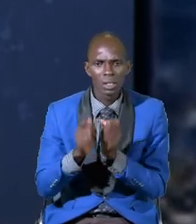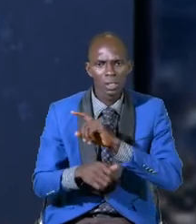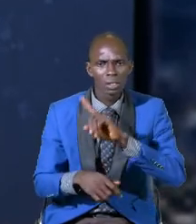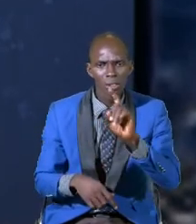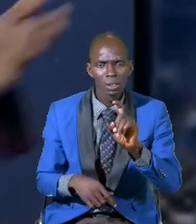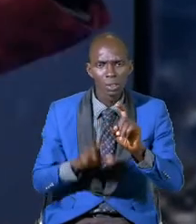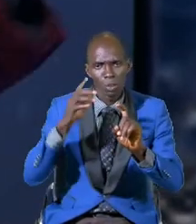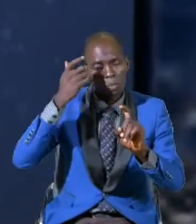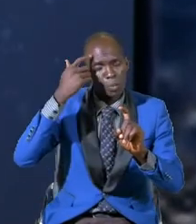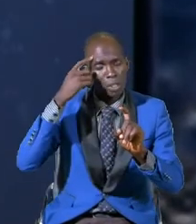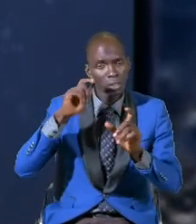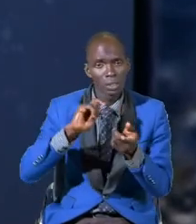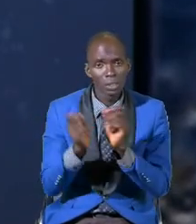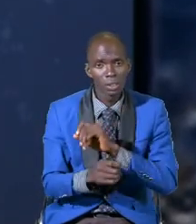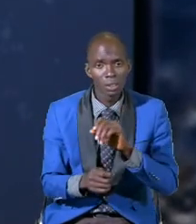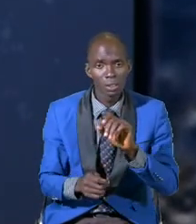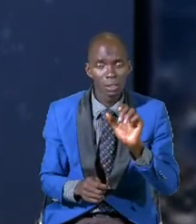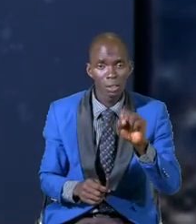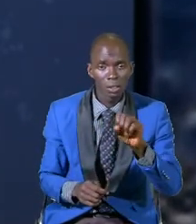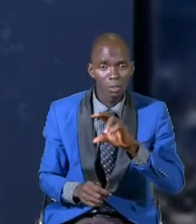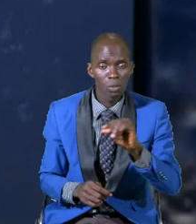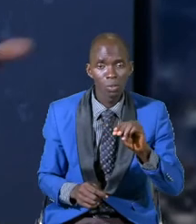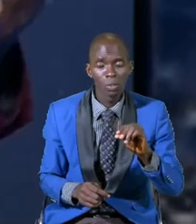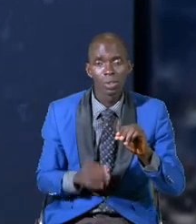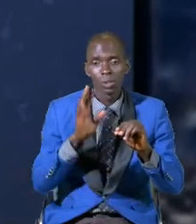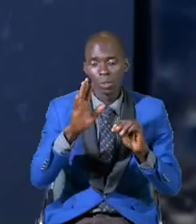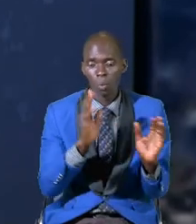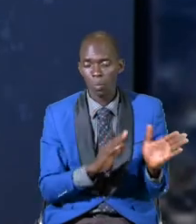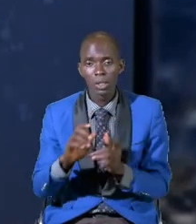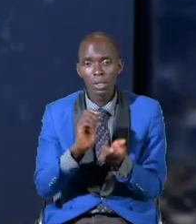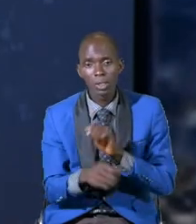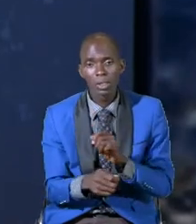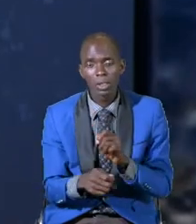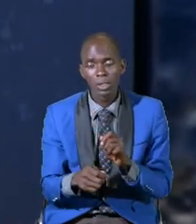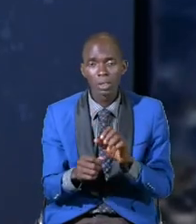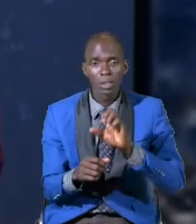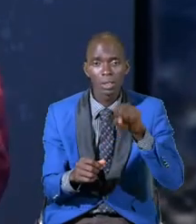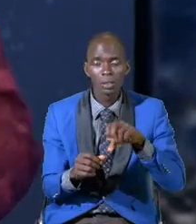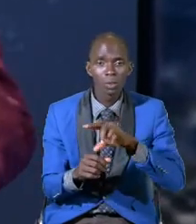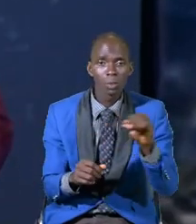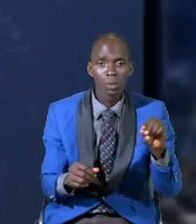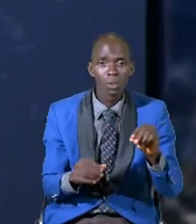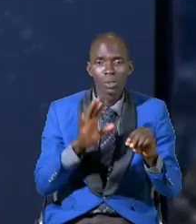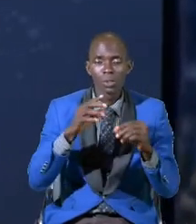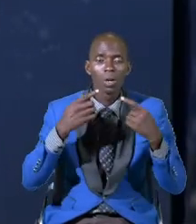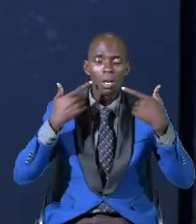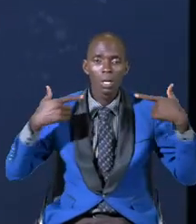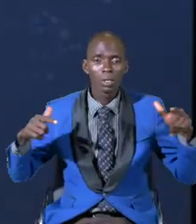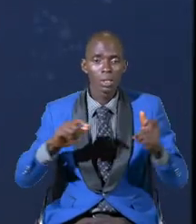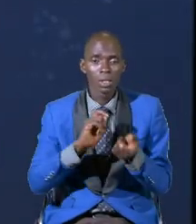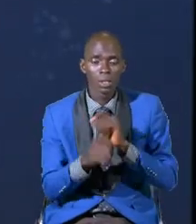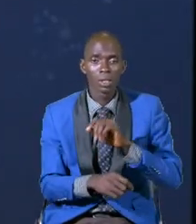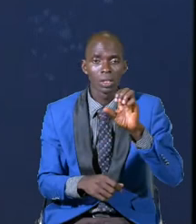change? Your plan, did that change? Your language, did that change? Your cowardice, did